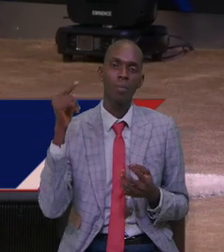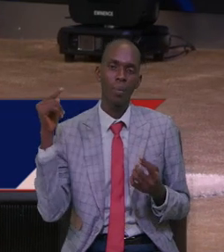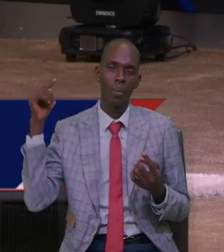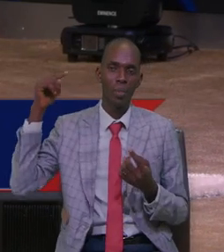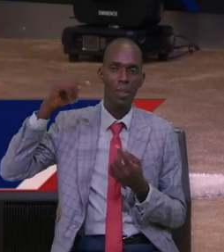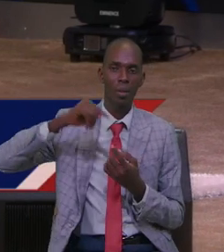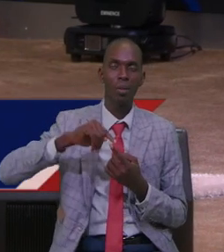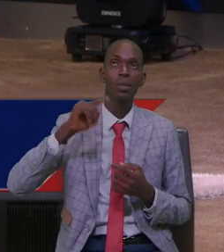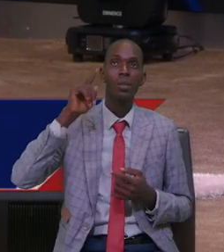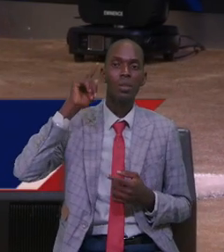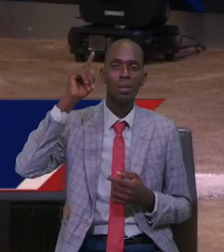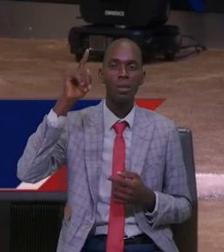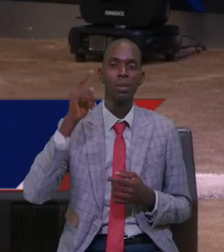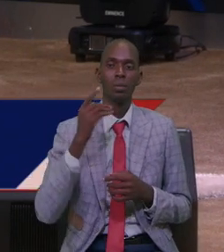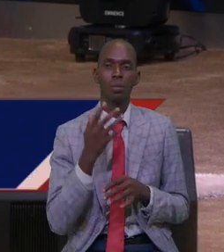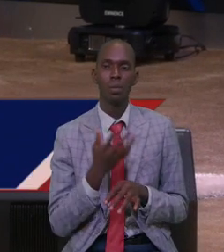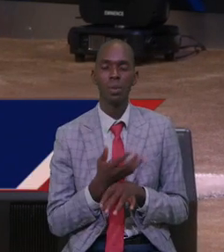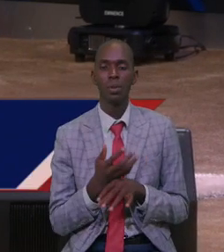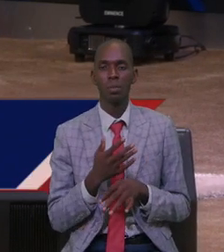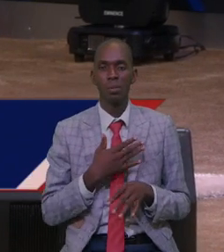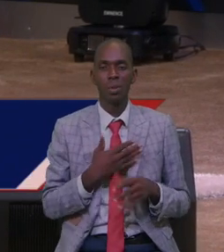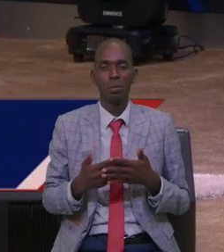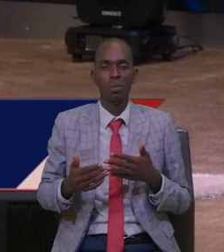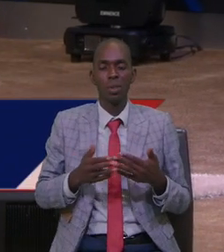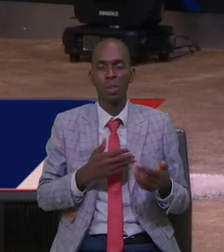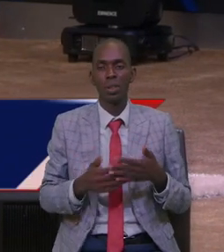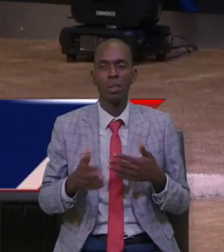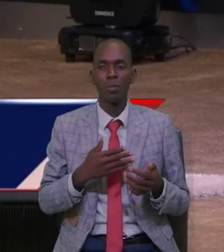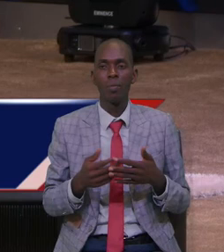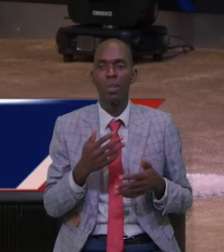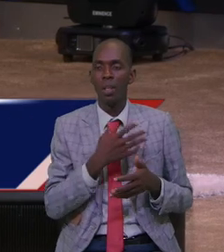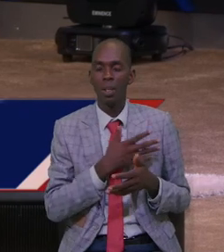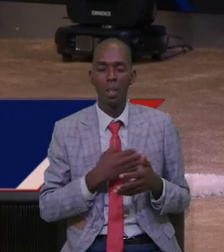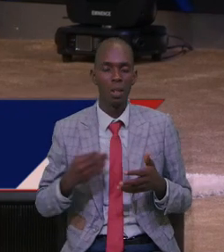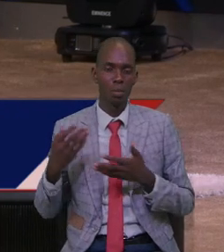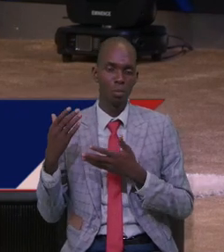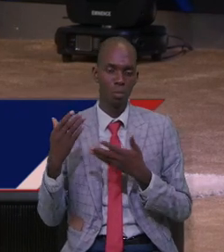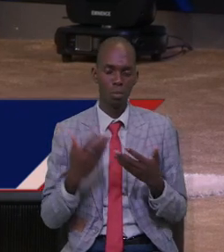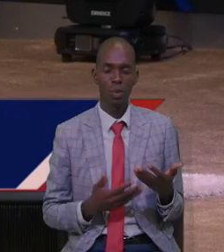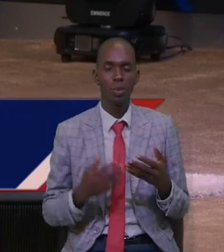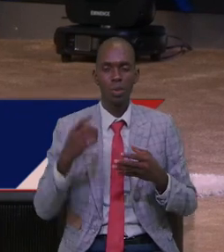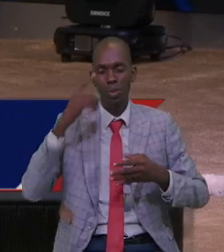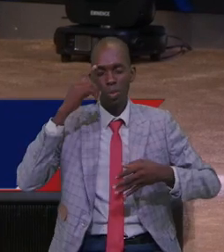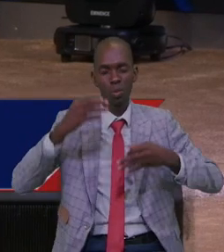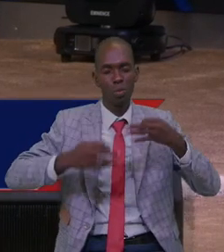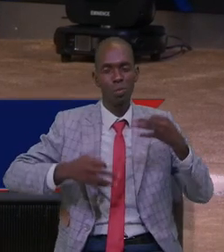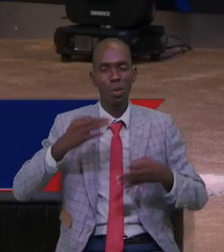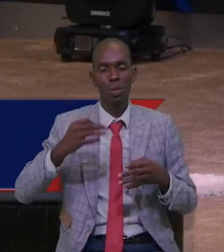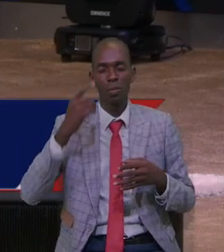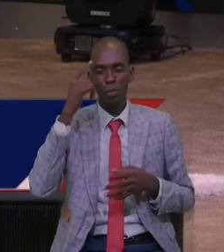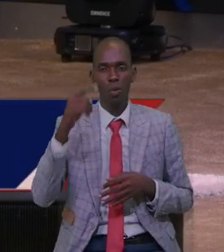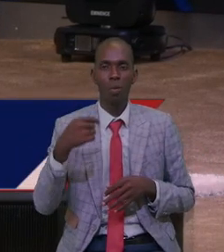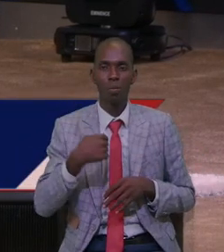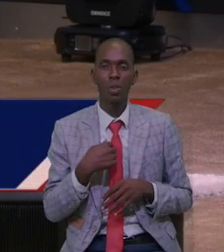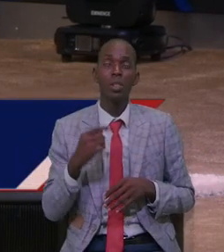he plead my cause and execute judgment on my behalf for me. He will bring